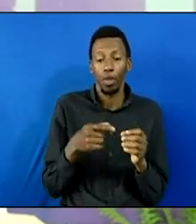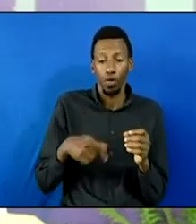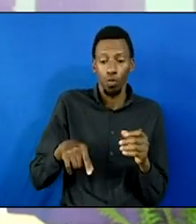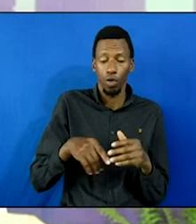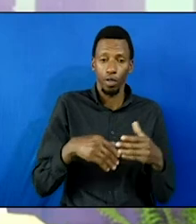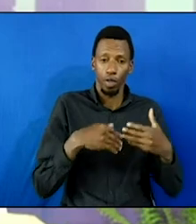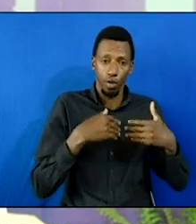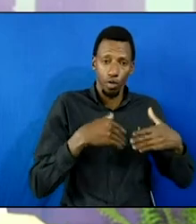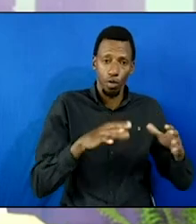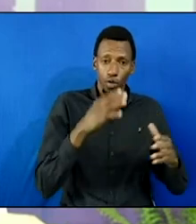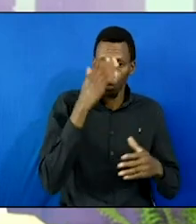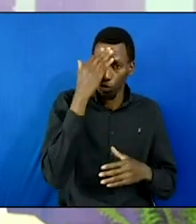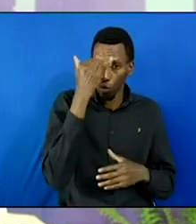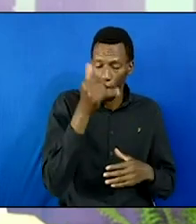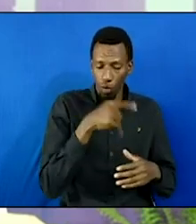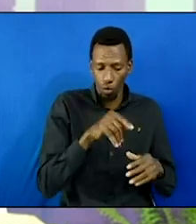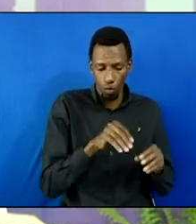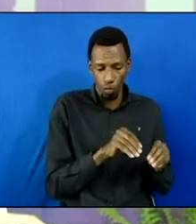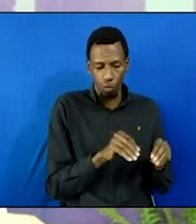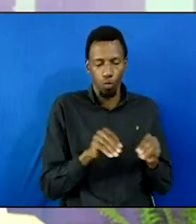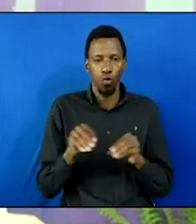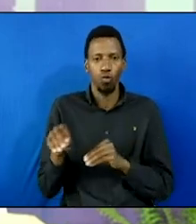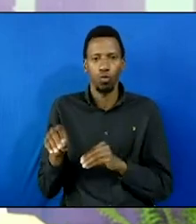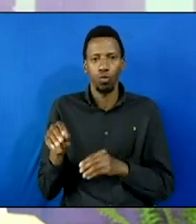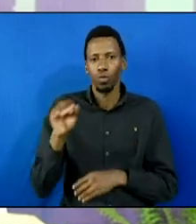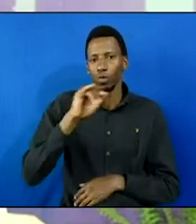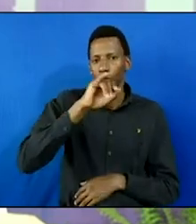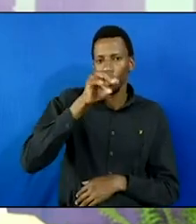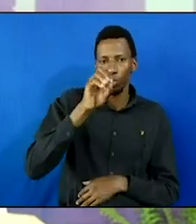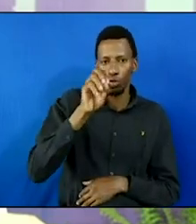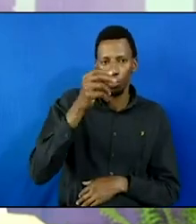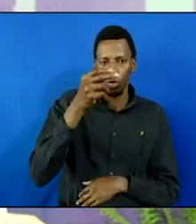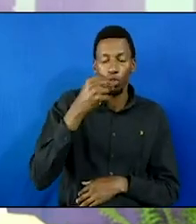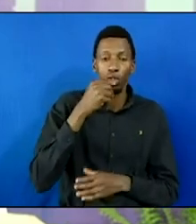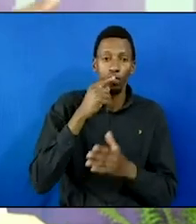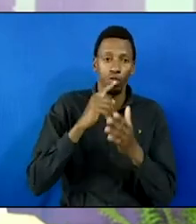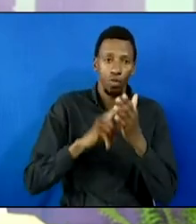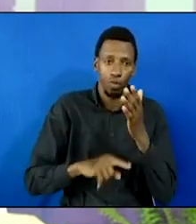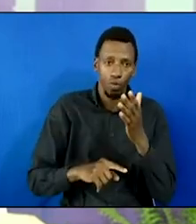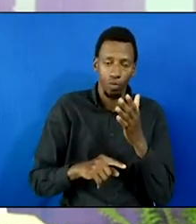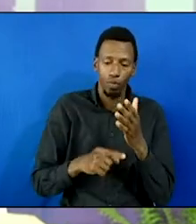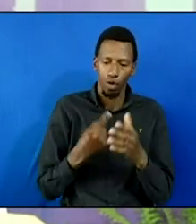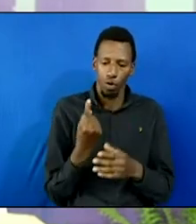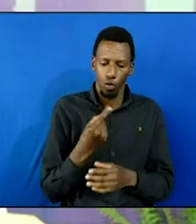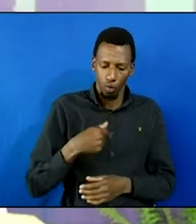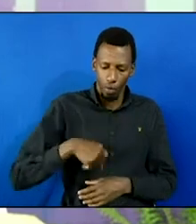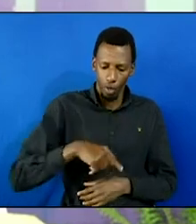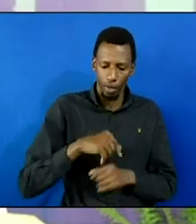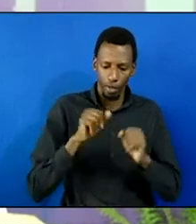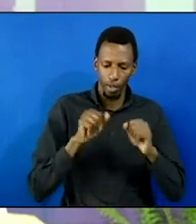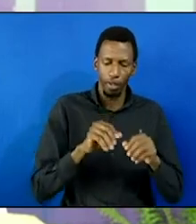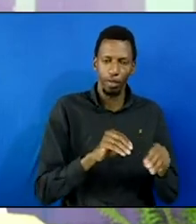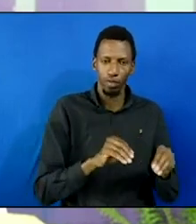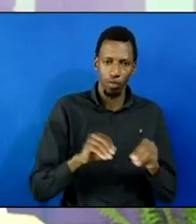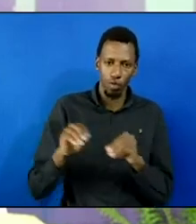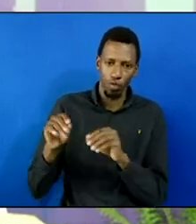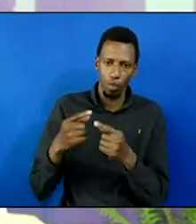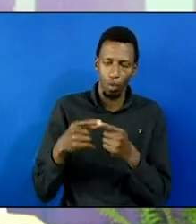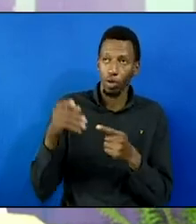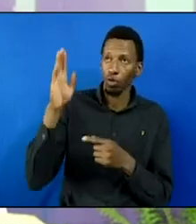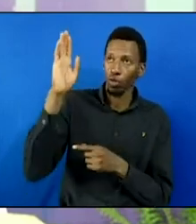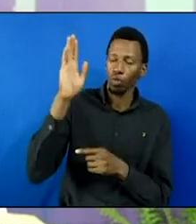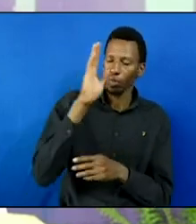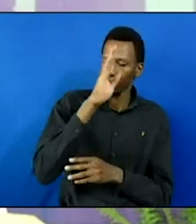get lost because we moved. John lets us know that it is only us who can be able to move, but God